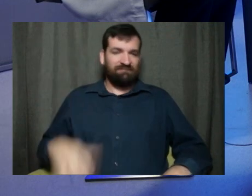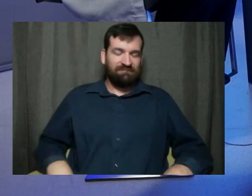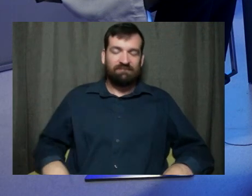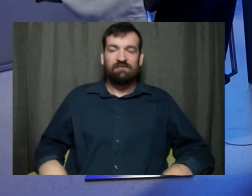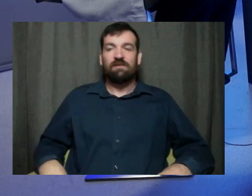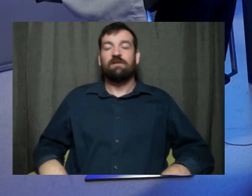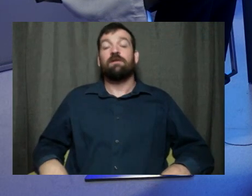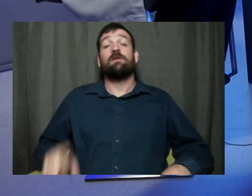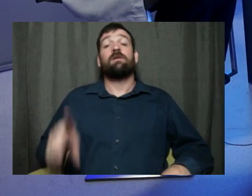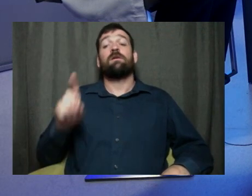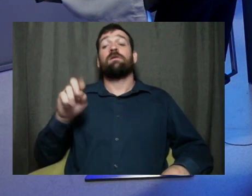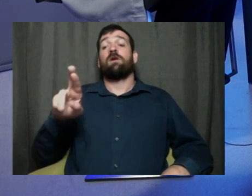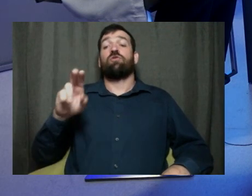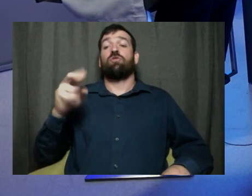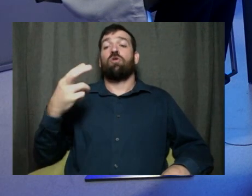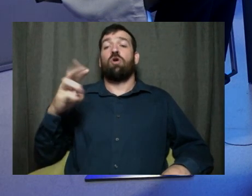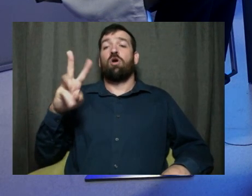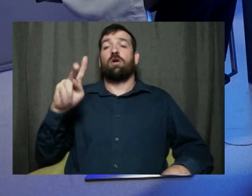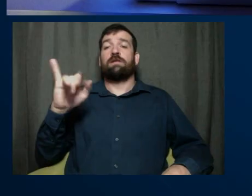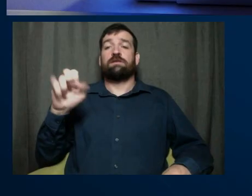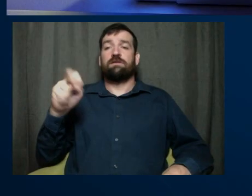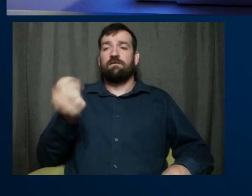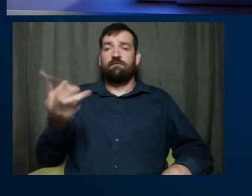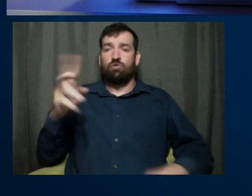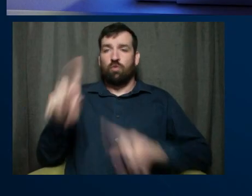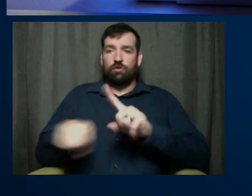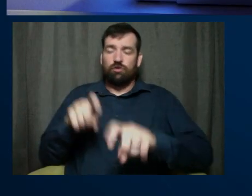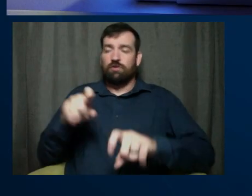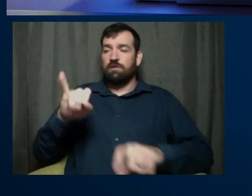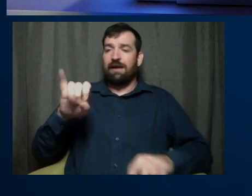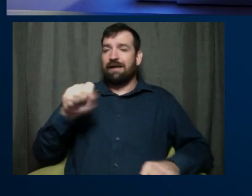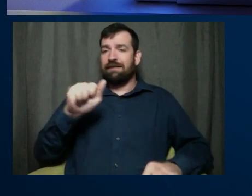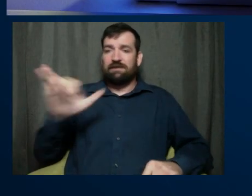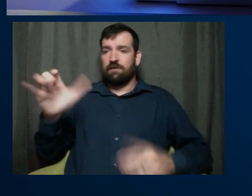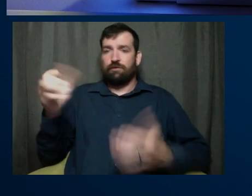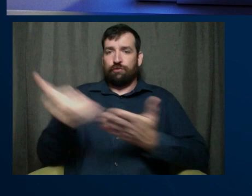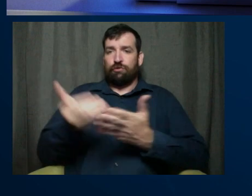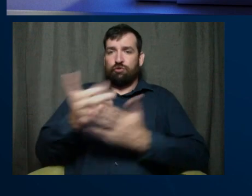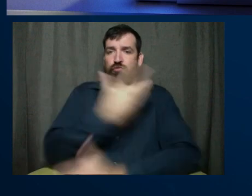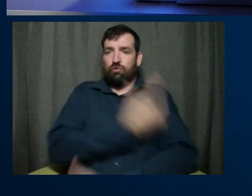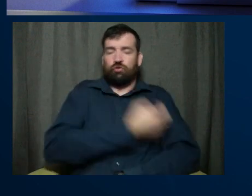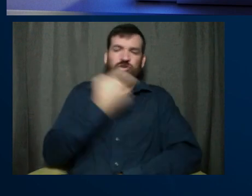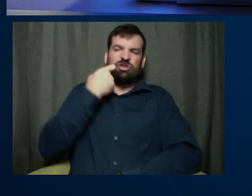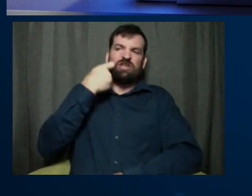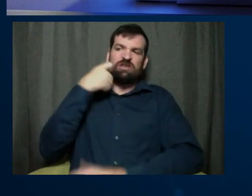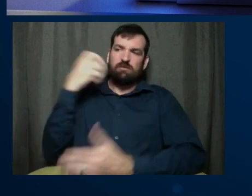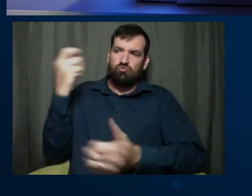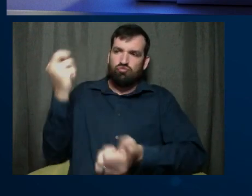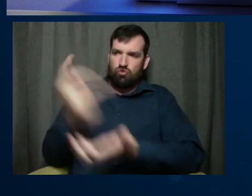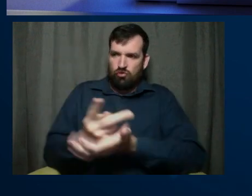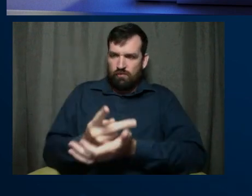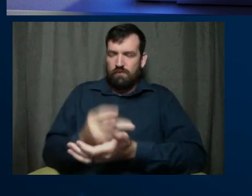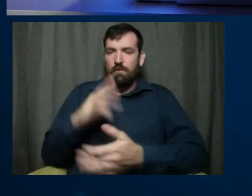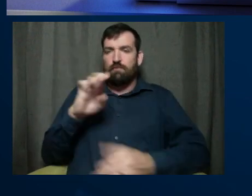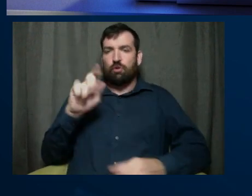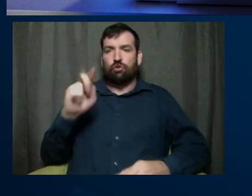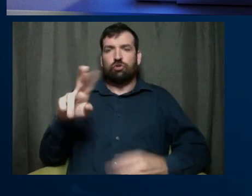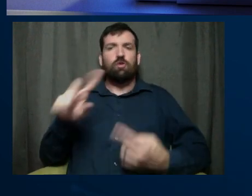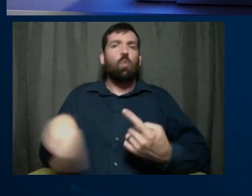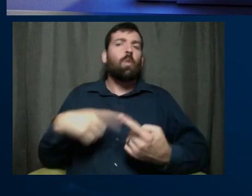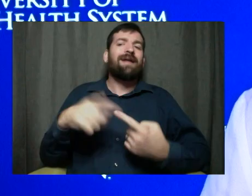Dr. Hawkinson, I got a couple questions for you. Isaac wants to know, the new booster was just approved. When will it be available in all the drugstores you